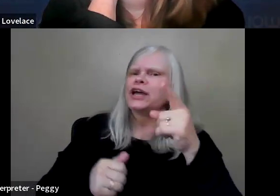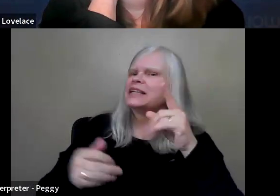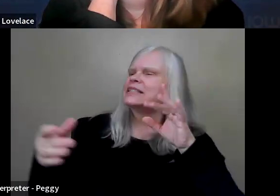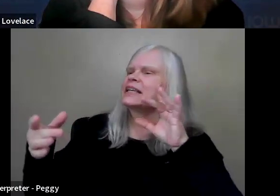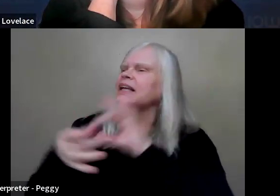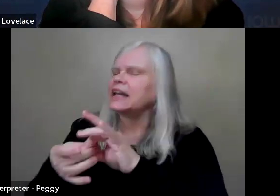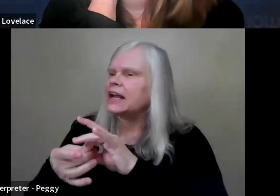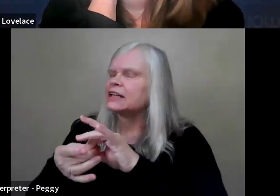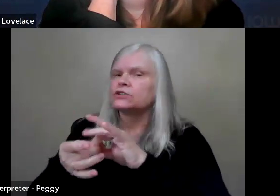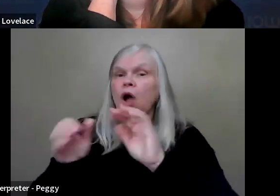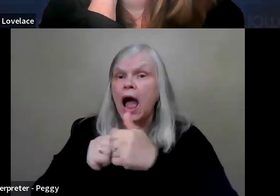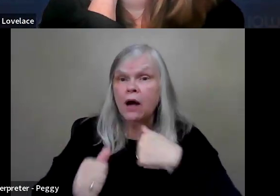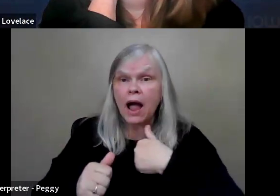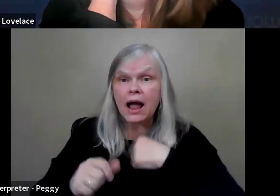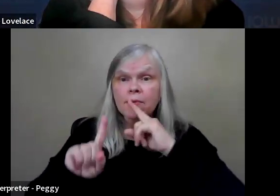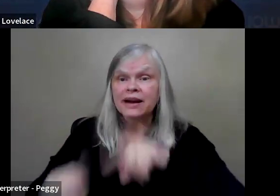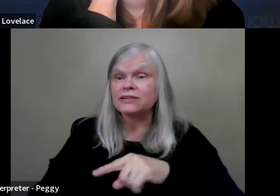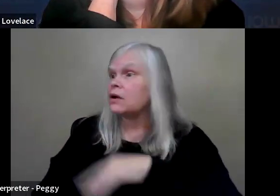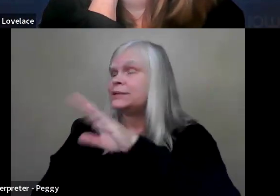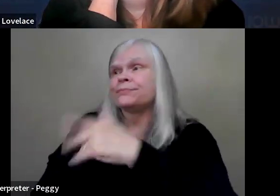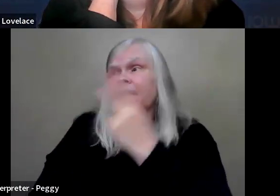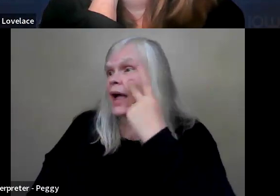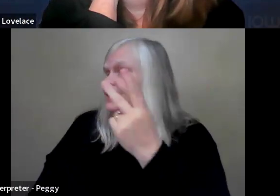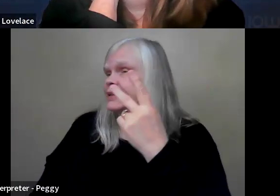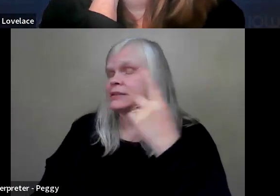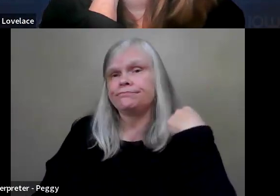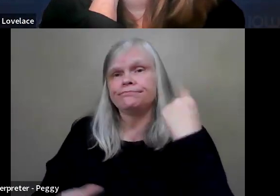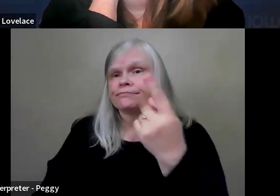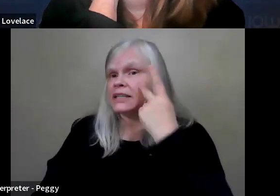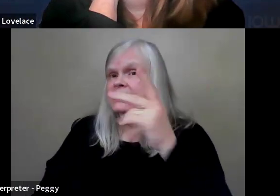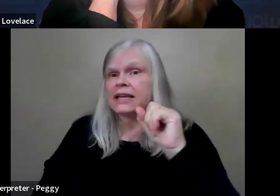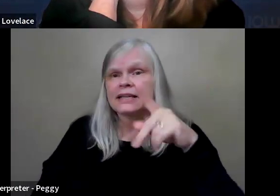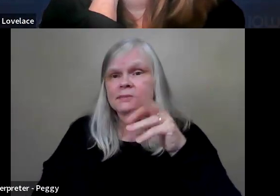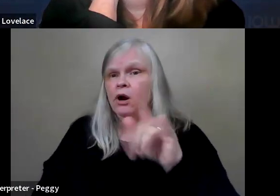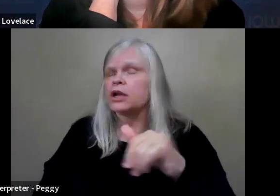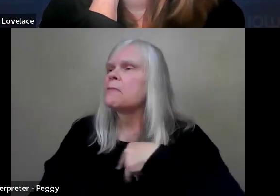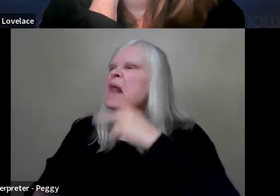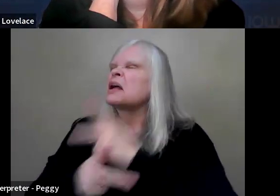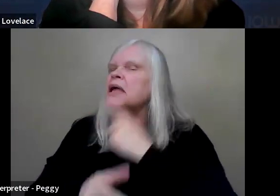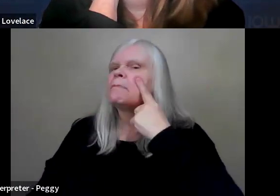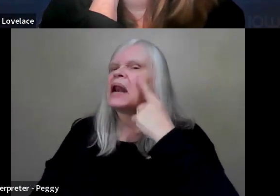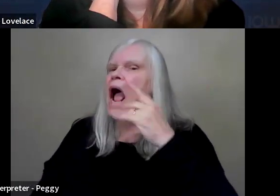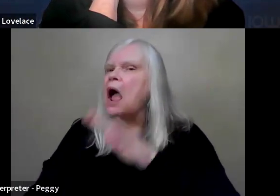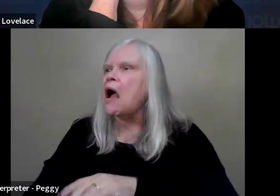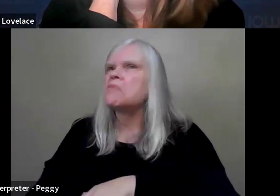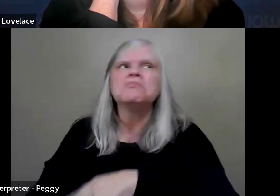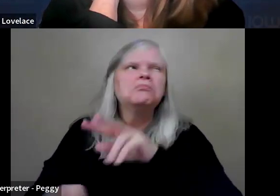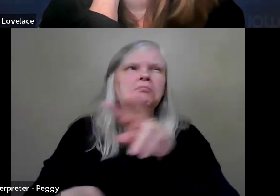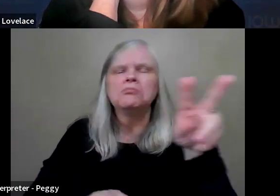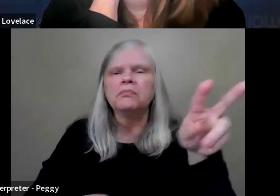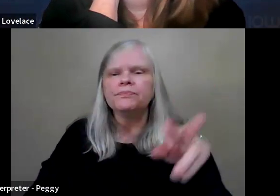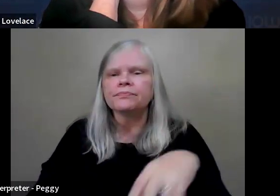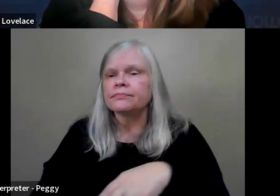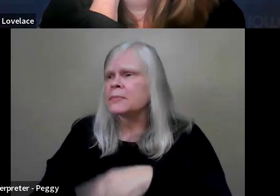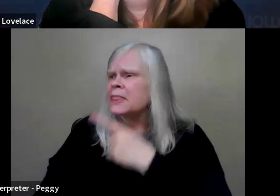So I might respond to that and say, "I haven't seen Sparky, but I'll keep an eye out." Or maybe I say,